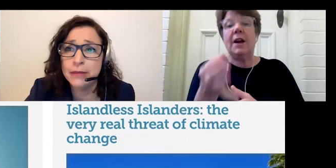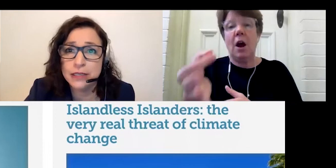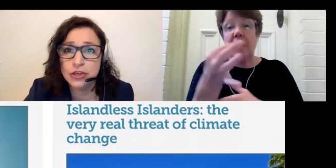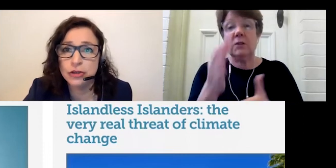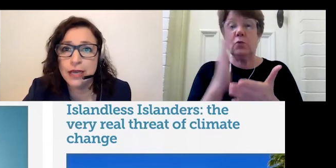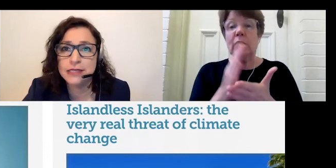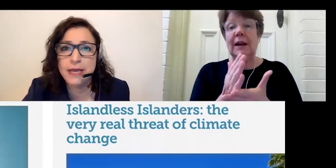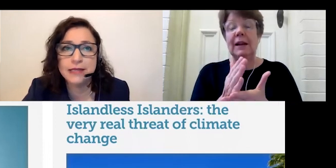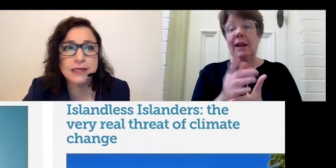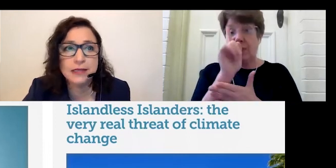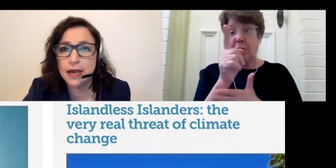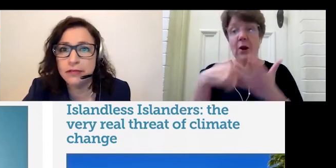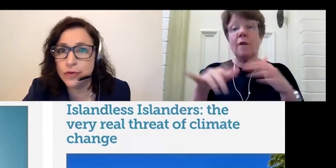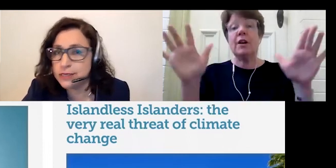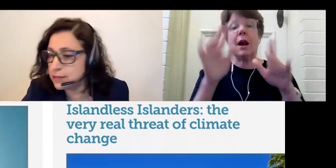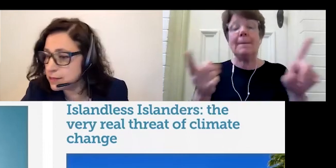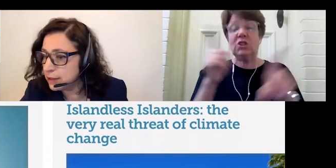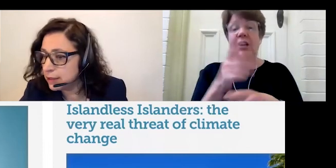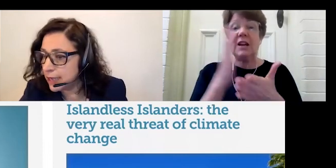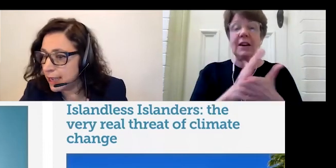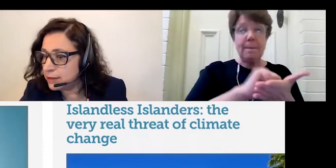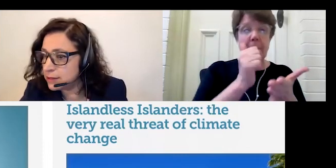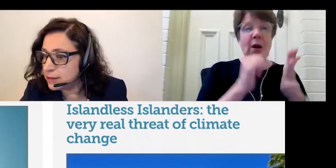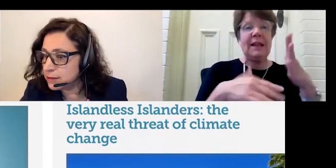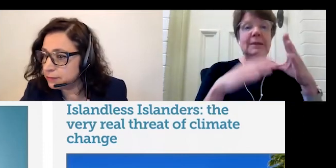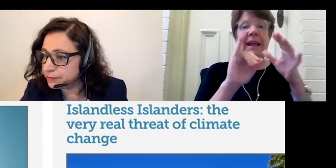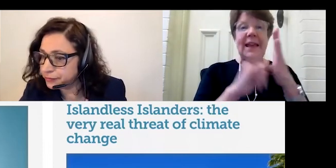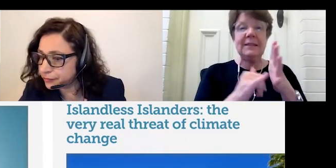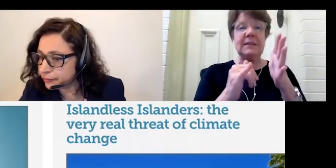both published on SBS Voices. And